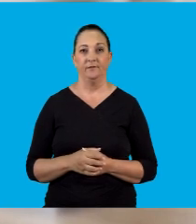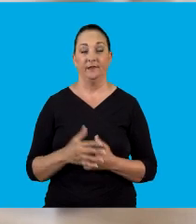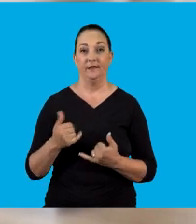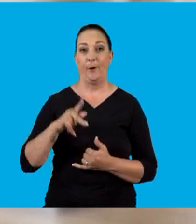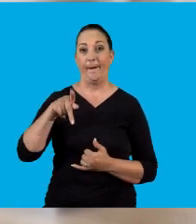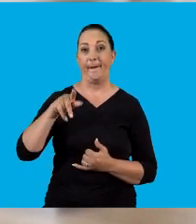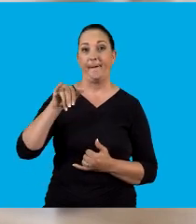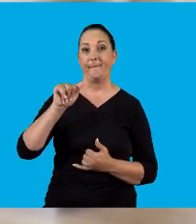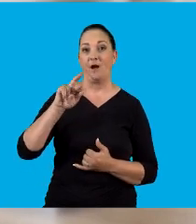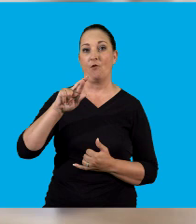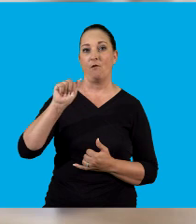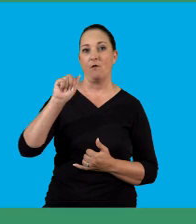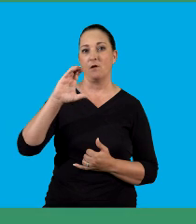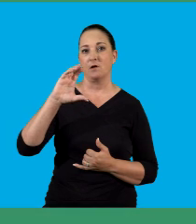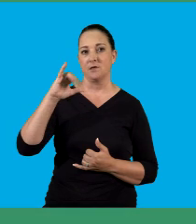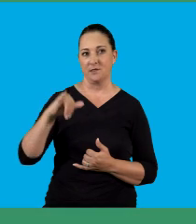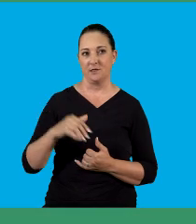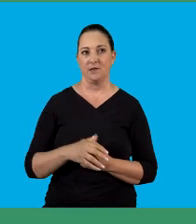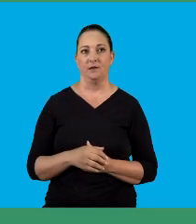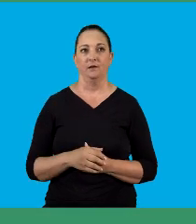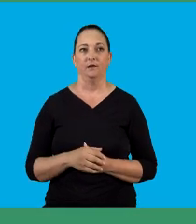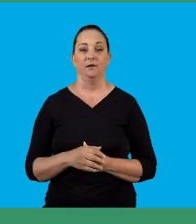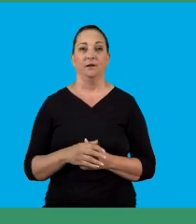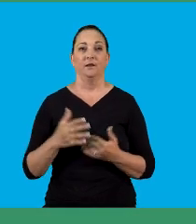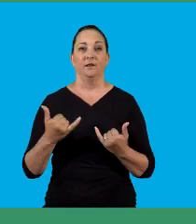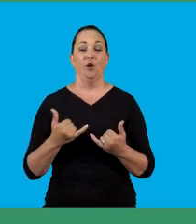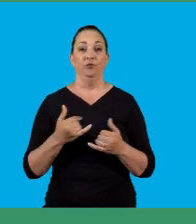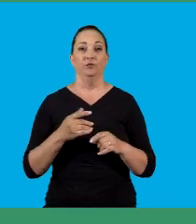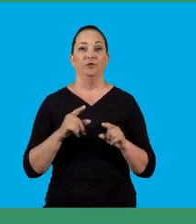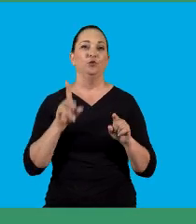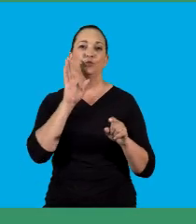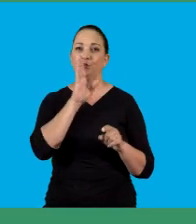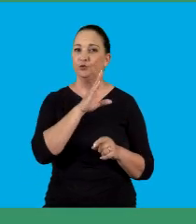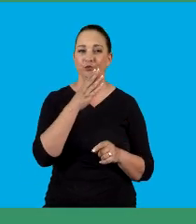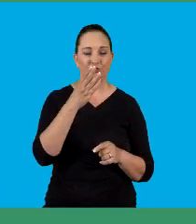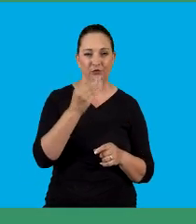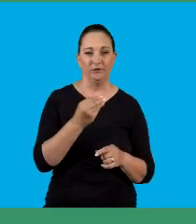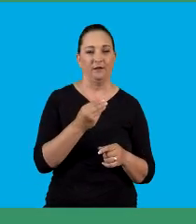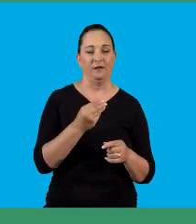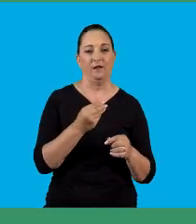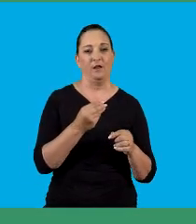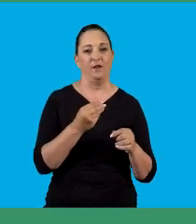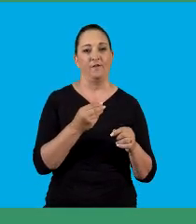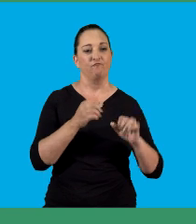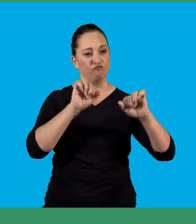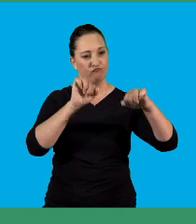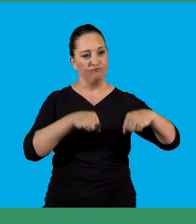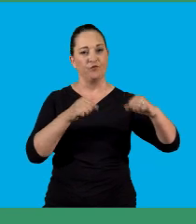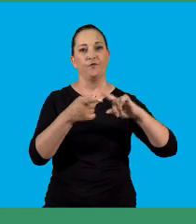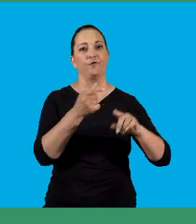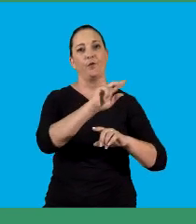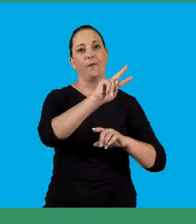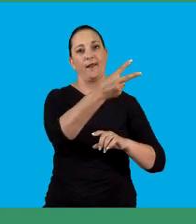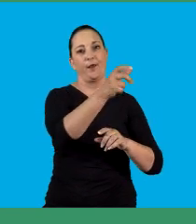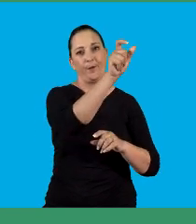Then we move on to piracy. Piracy is the unauthorized use and production of another person's original